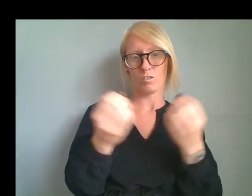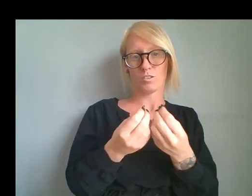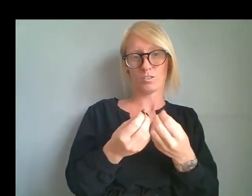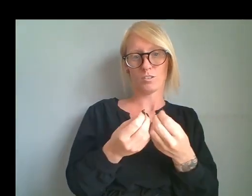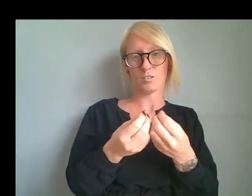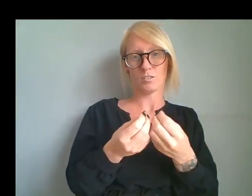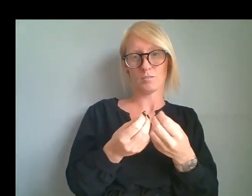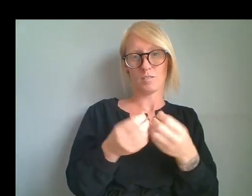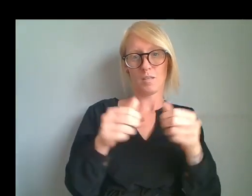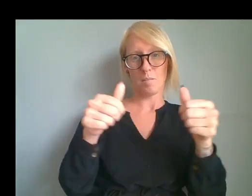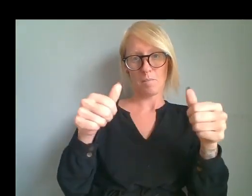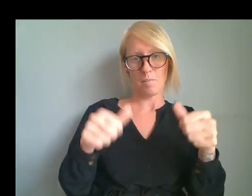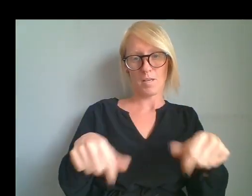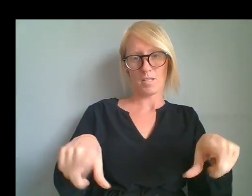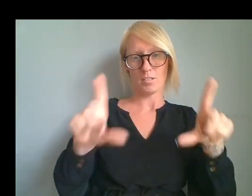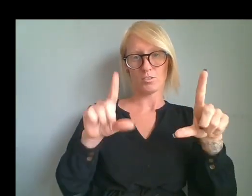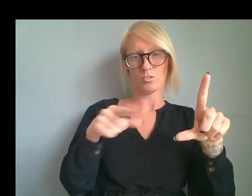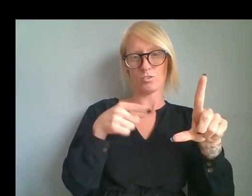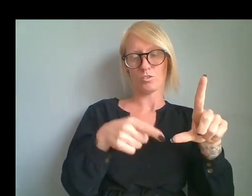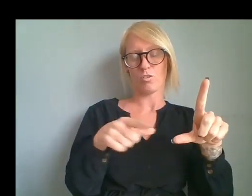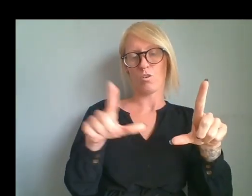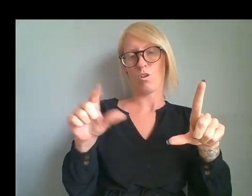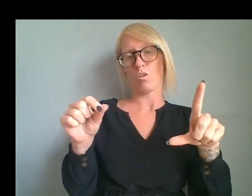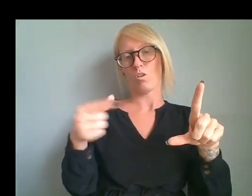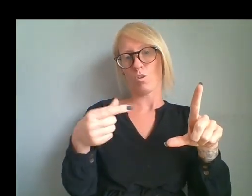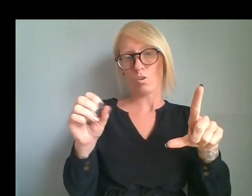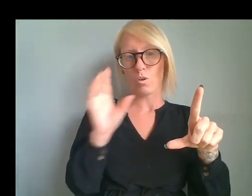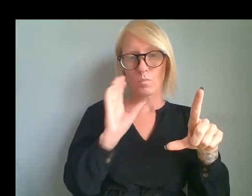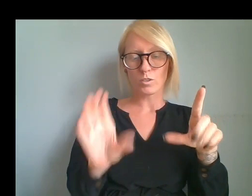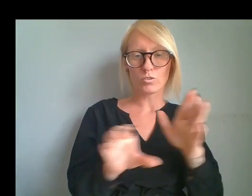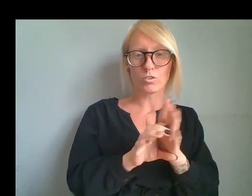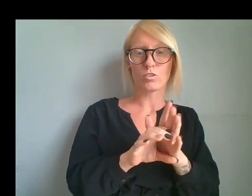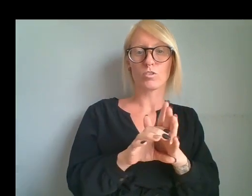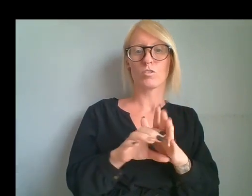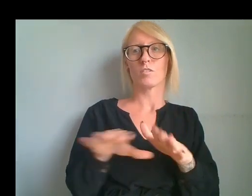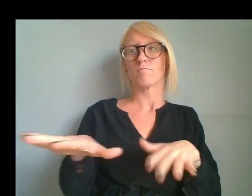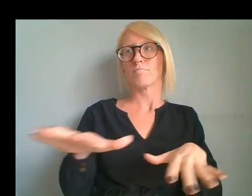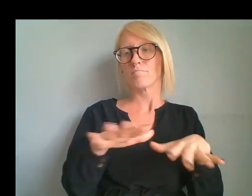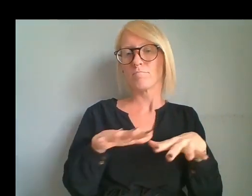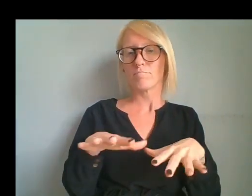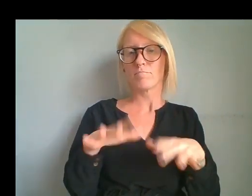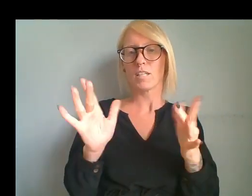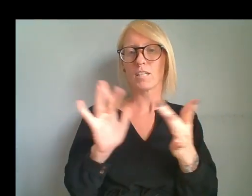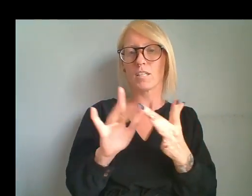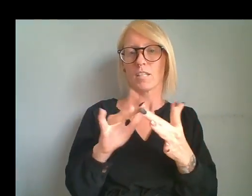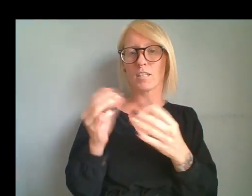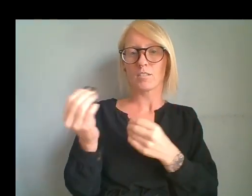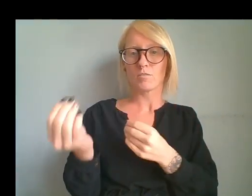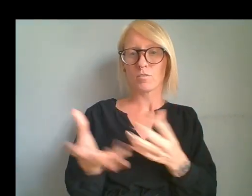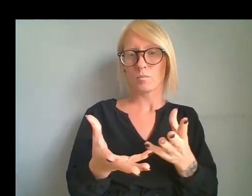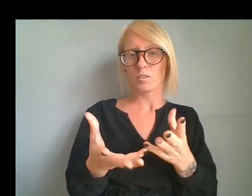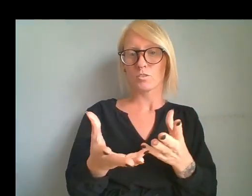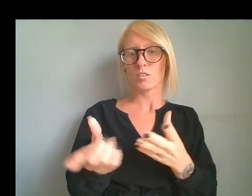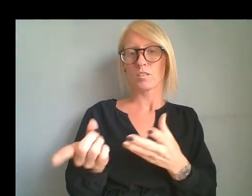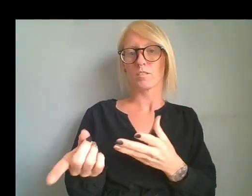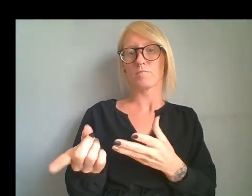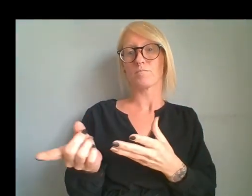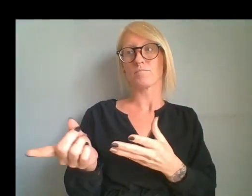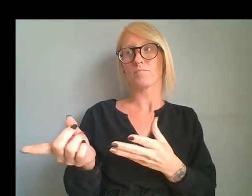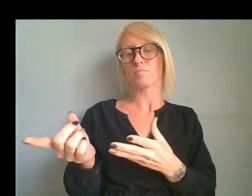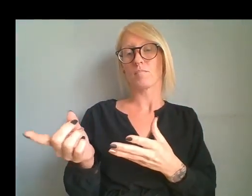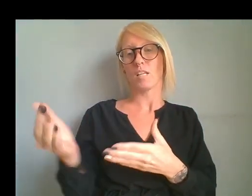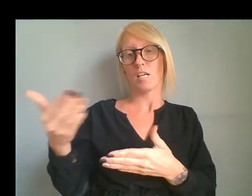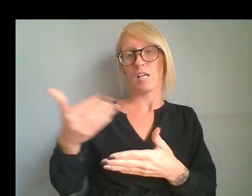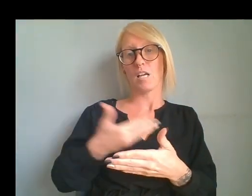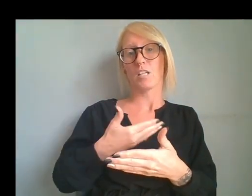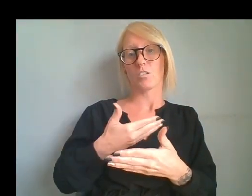Just saying we invite you to talk to us. Basic contact information. this is when we hired somebody who works out of Beaufort